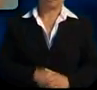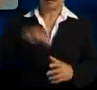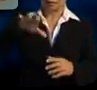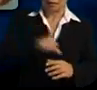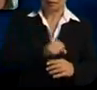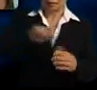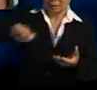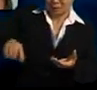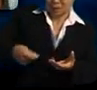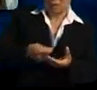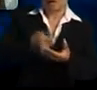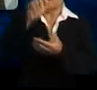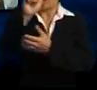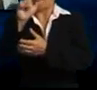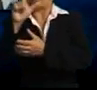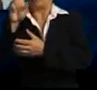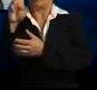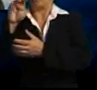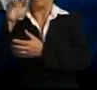Take a spatula of aluminum powder